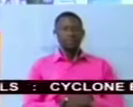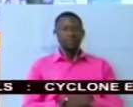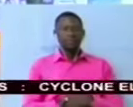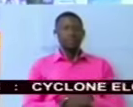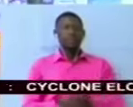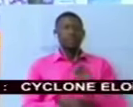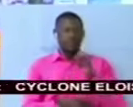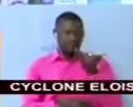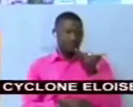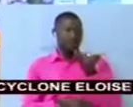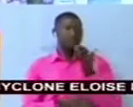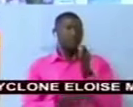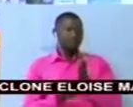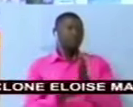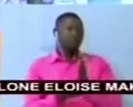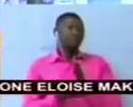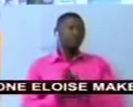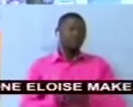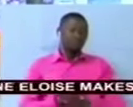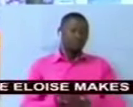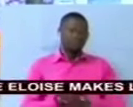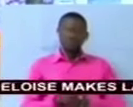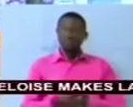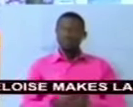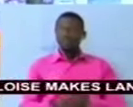Wow. Yes.